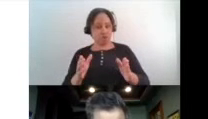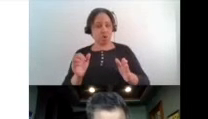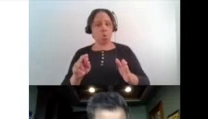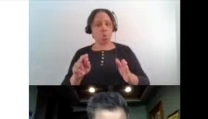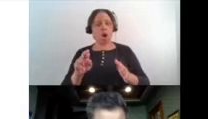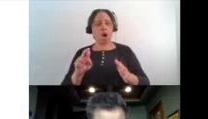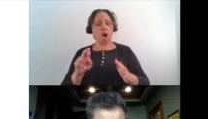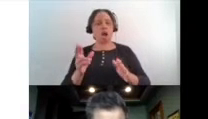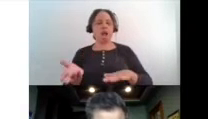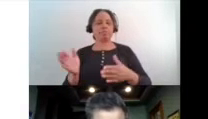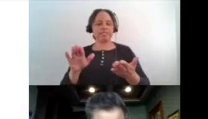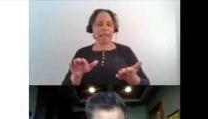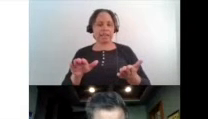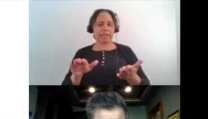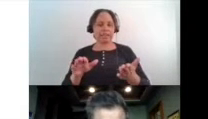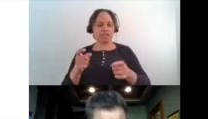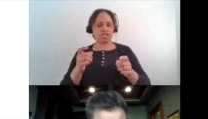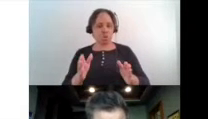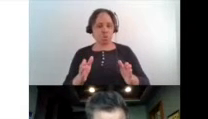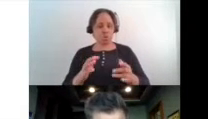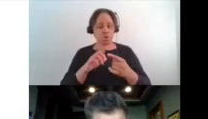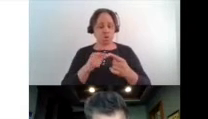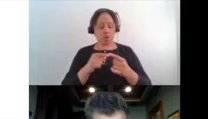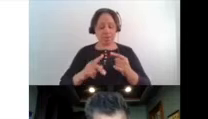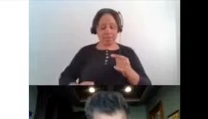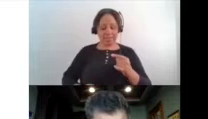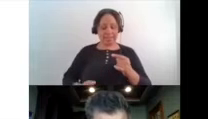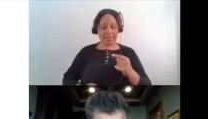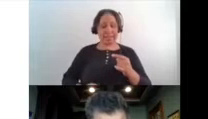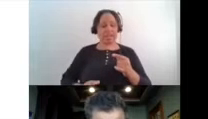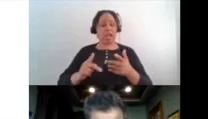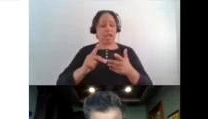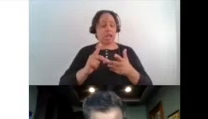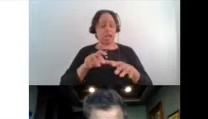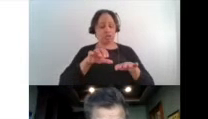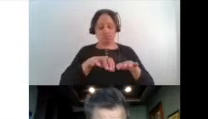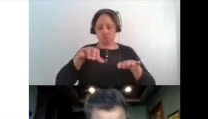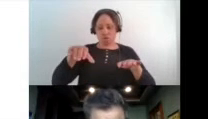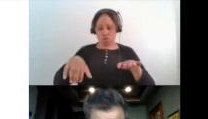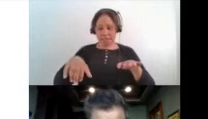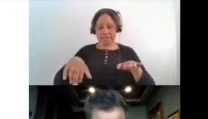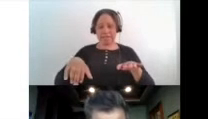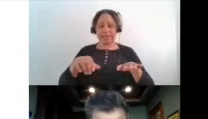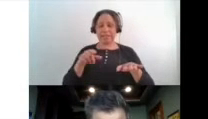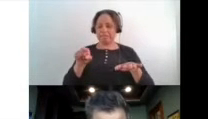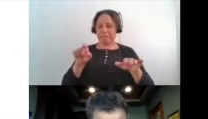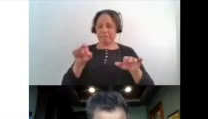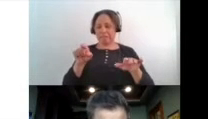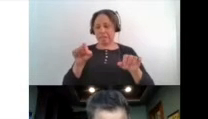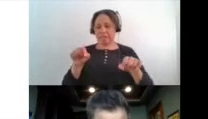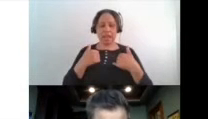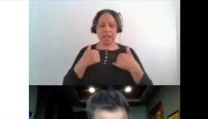donor. When that kidney goes in, they can have a creatinine, which I said is less than 1 normally, of let's say 12, 13, 14.